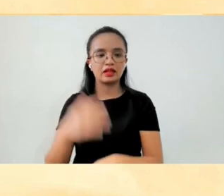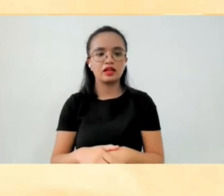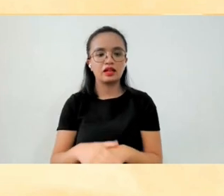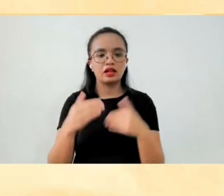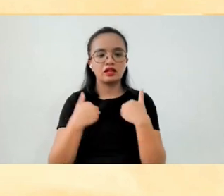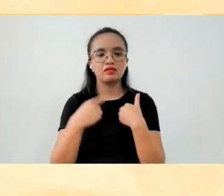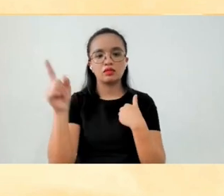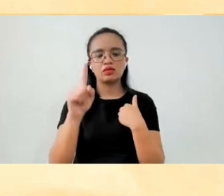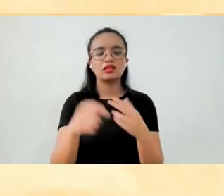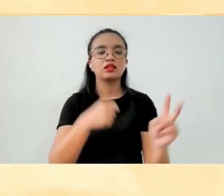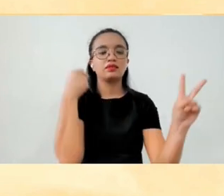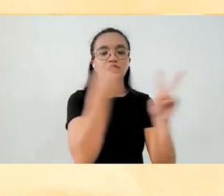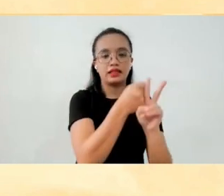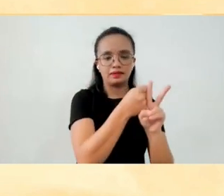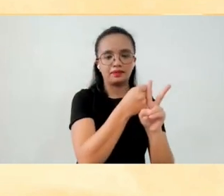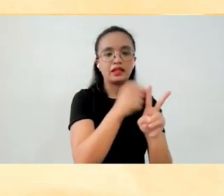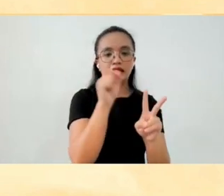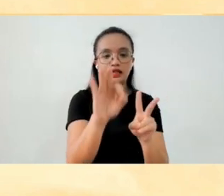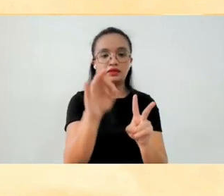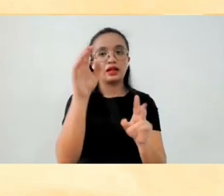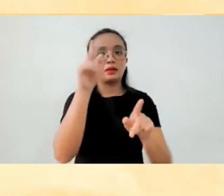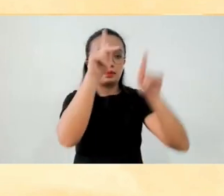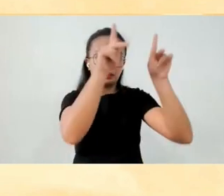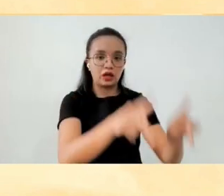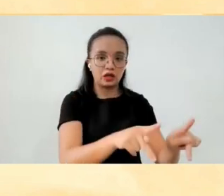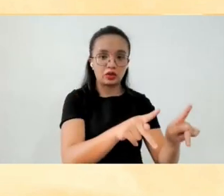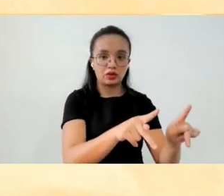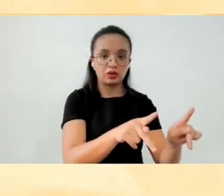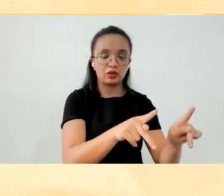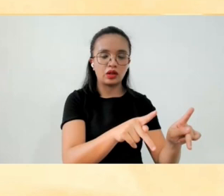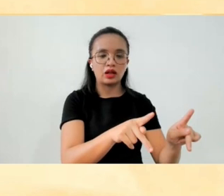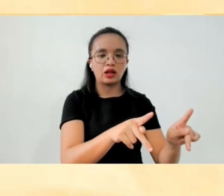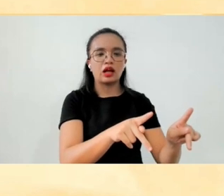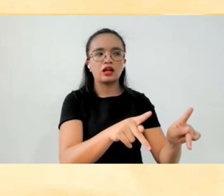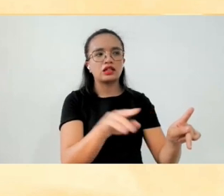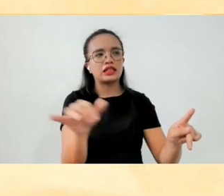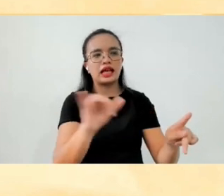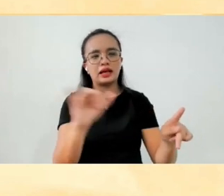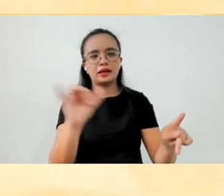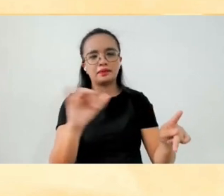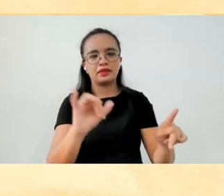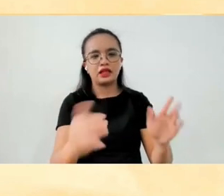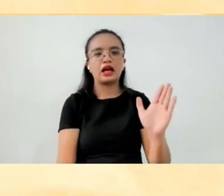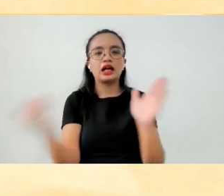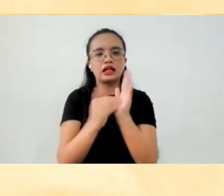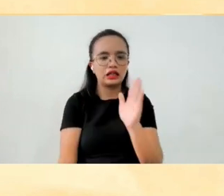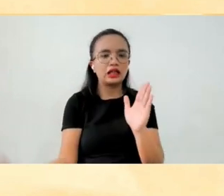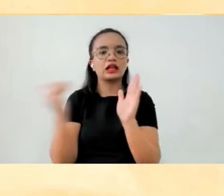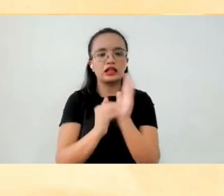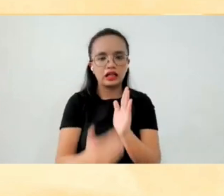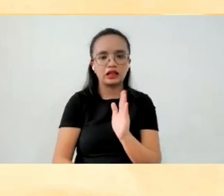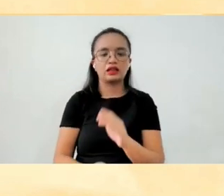call victim stance, when a person tends to kind of like repeat the trauma,